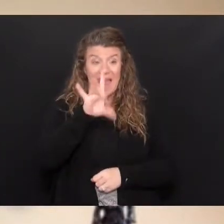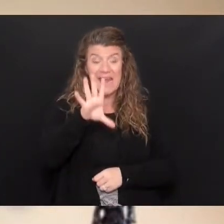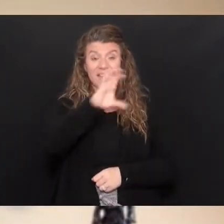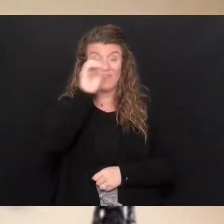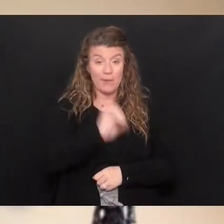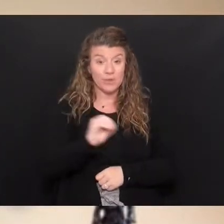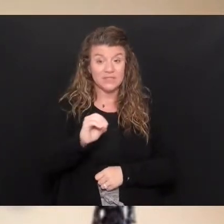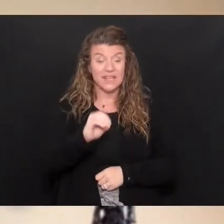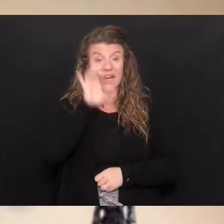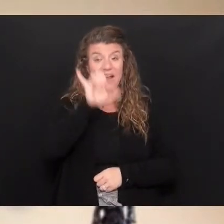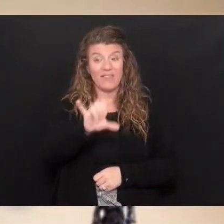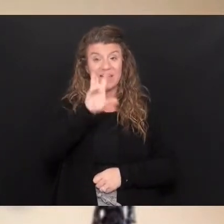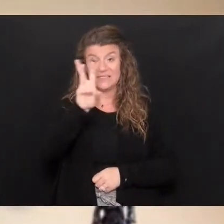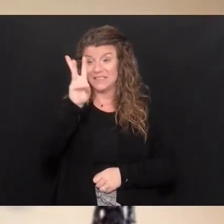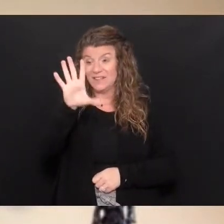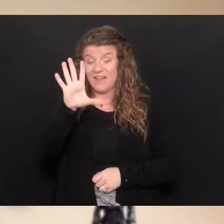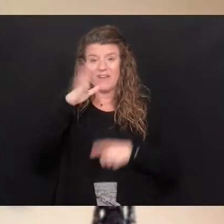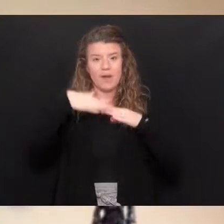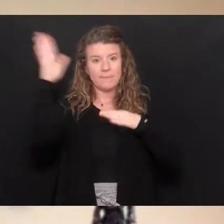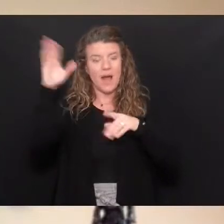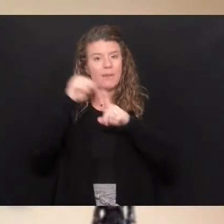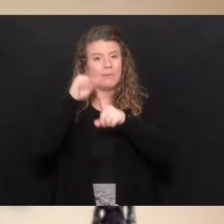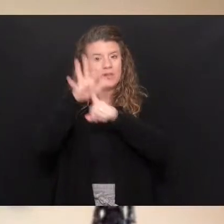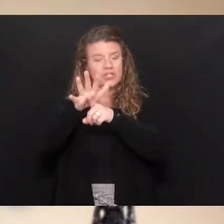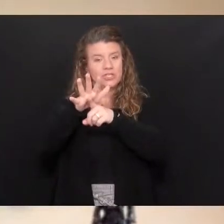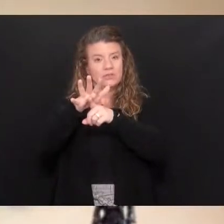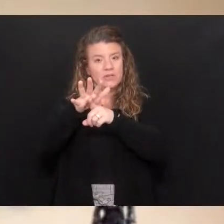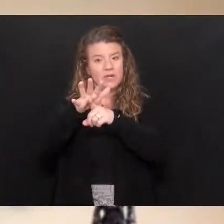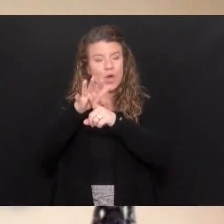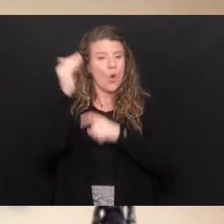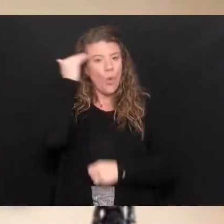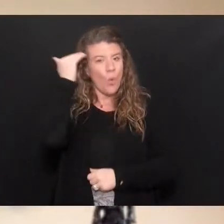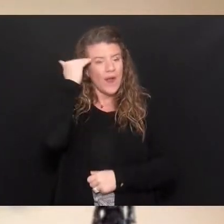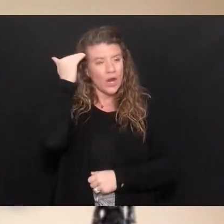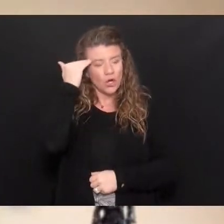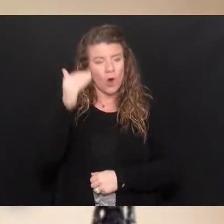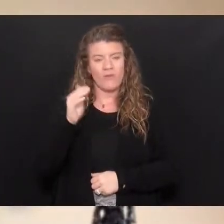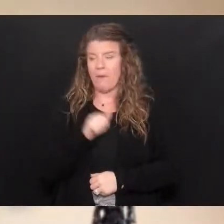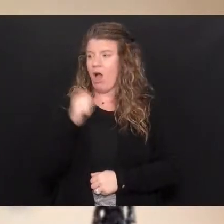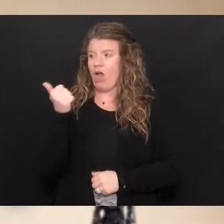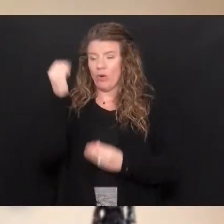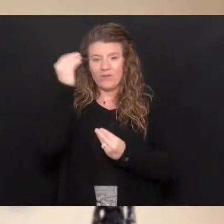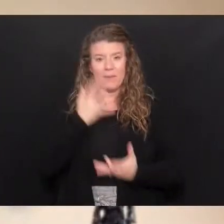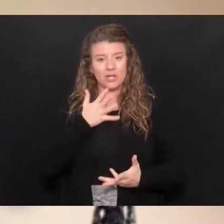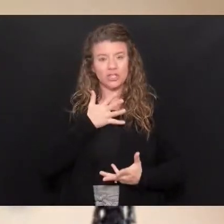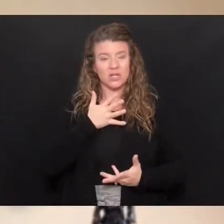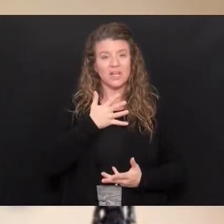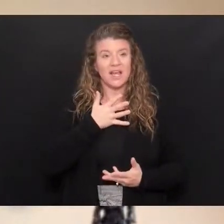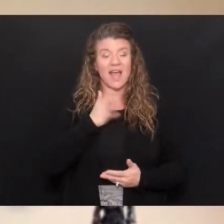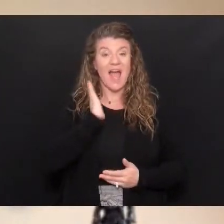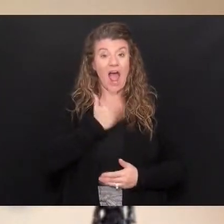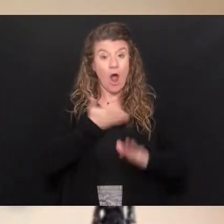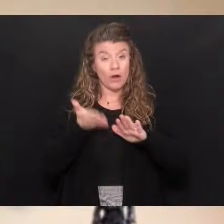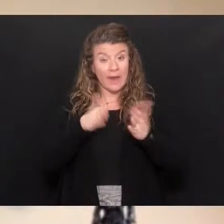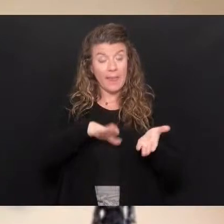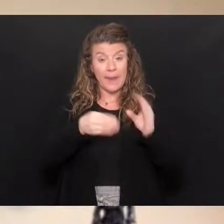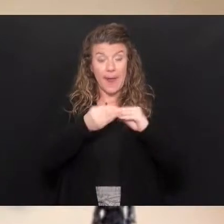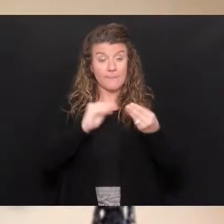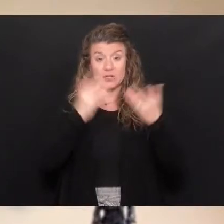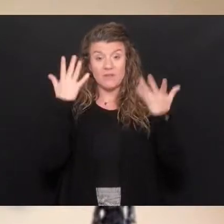85% of that 65 and above population, we know from our other data that our death rates have